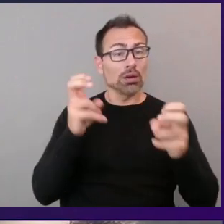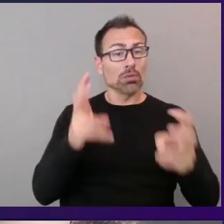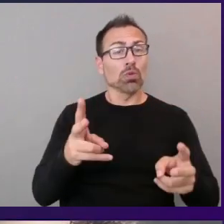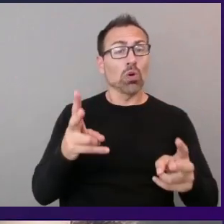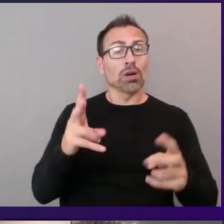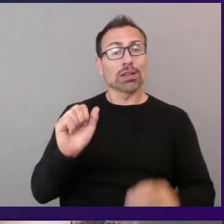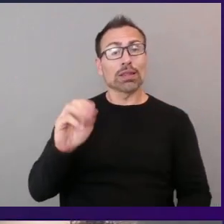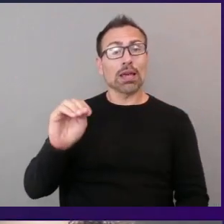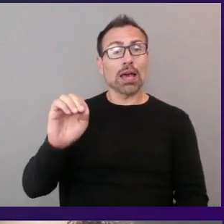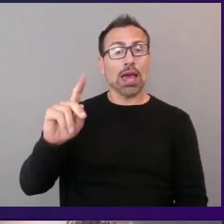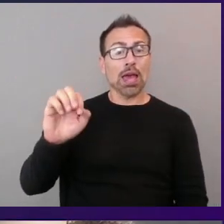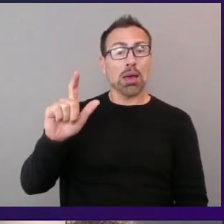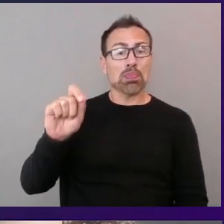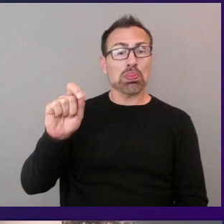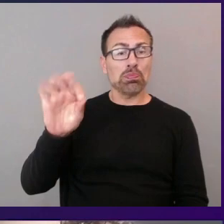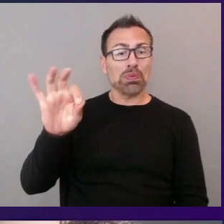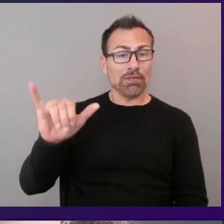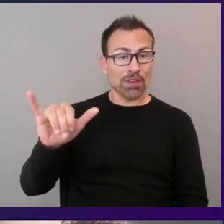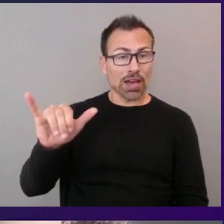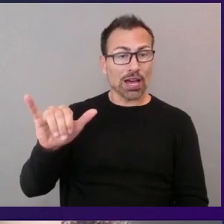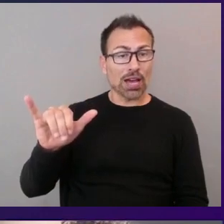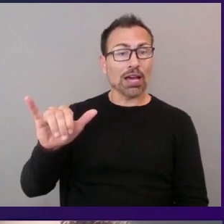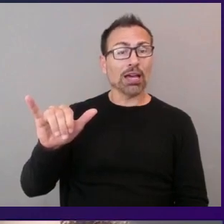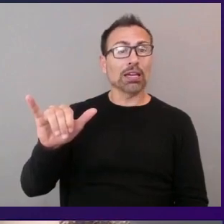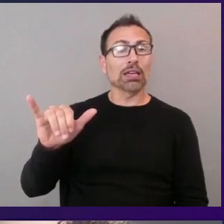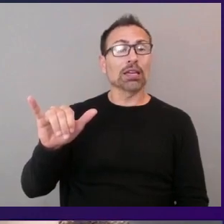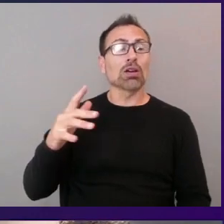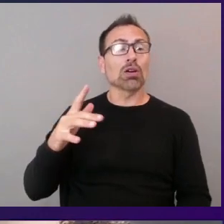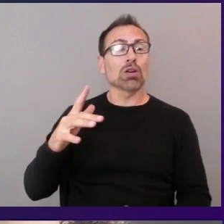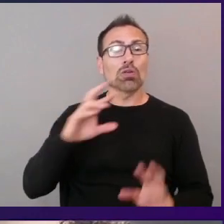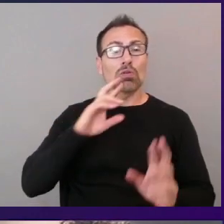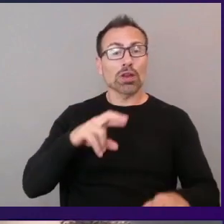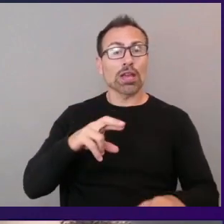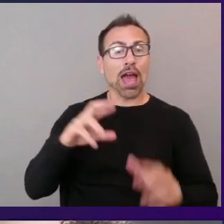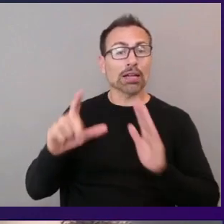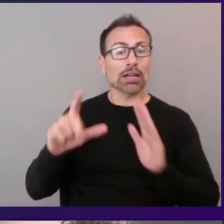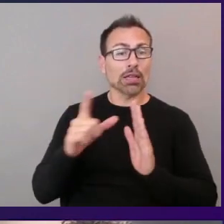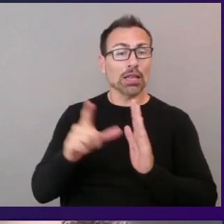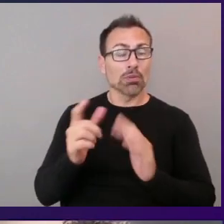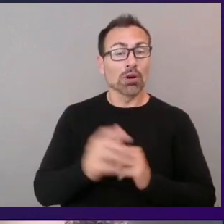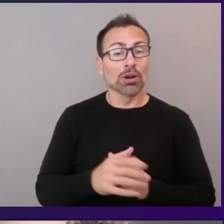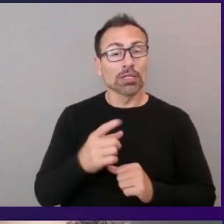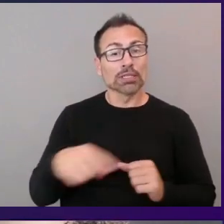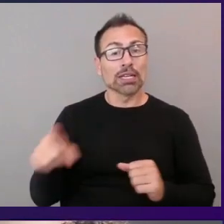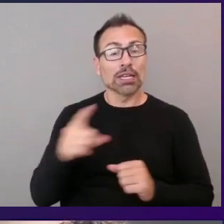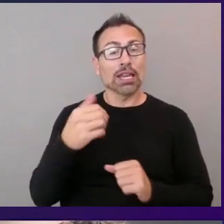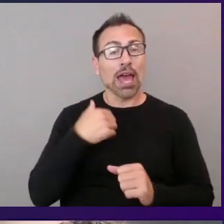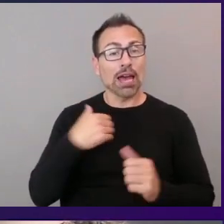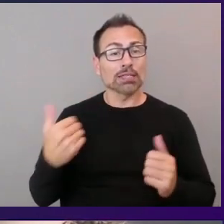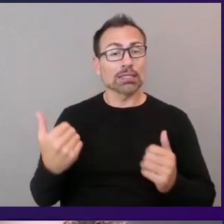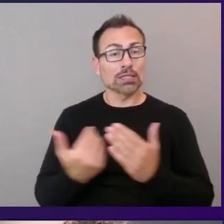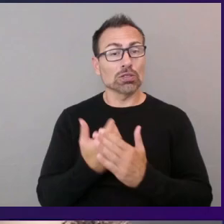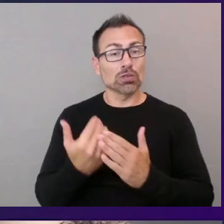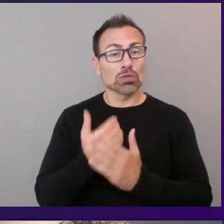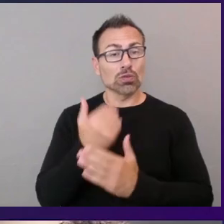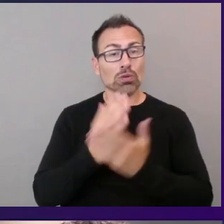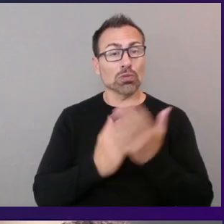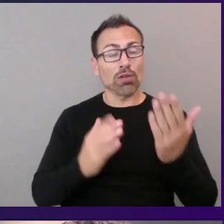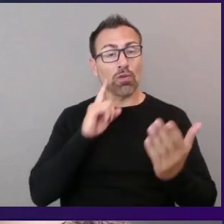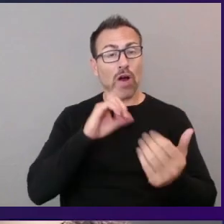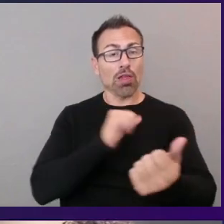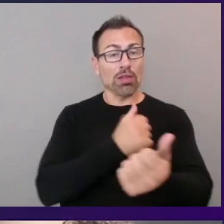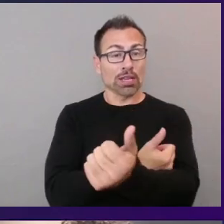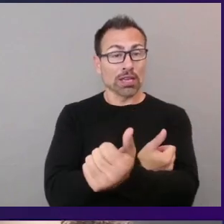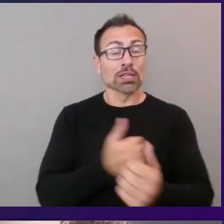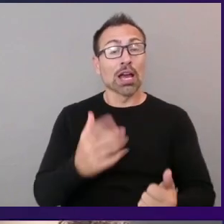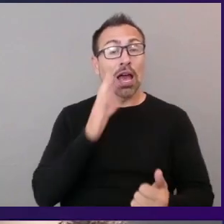React libraries. It provides these with authenticator component, and if we wrap the entire application